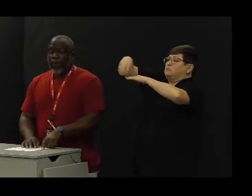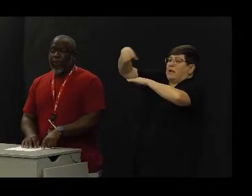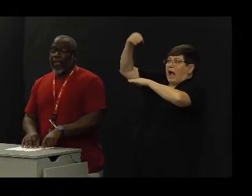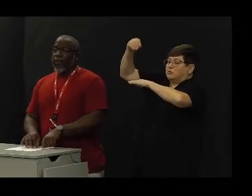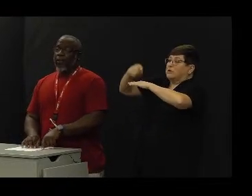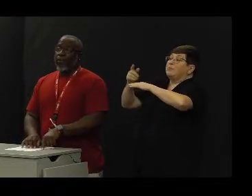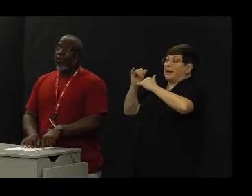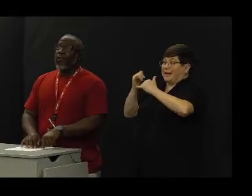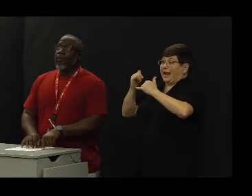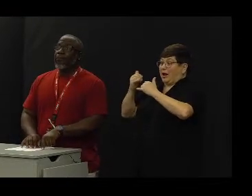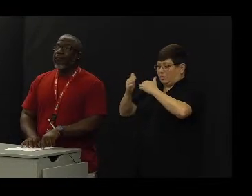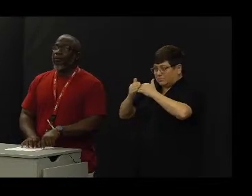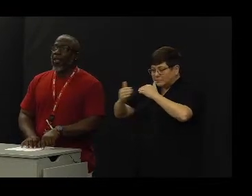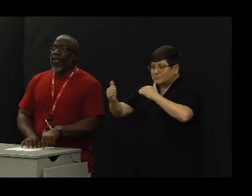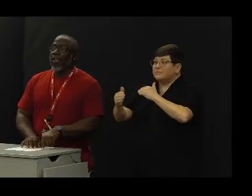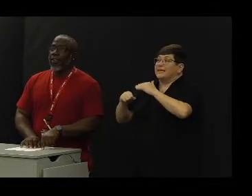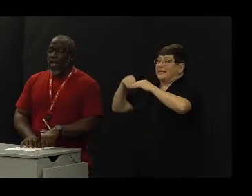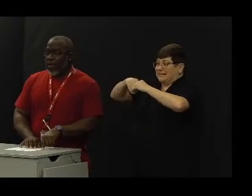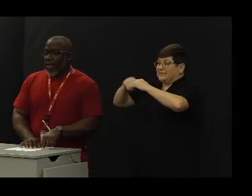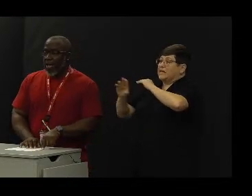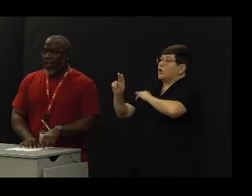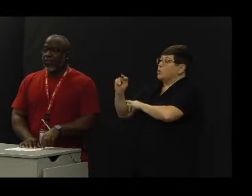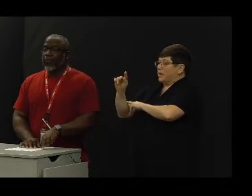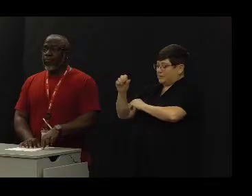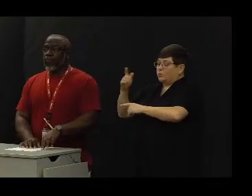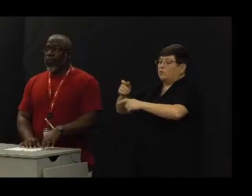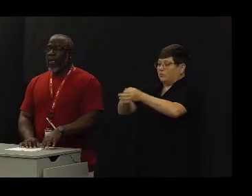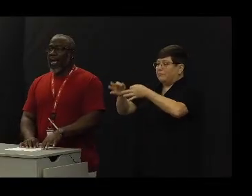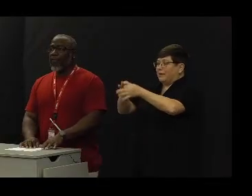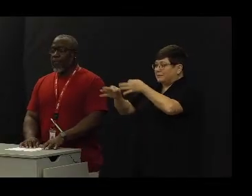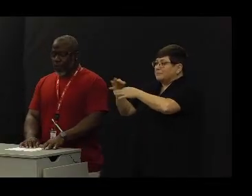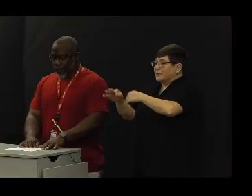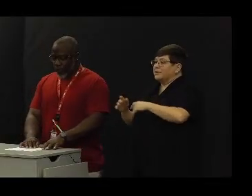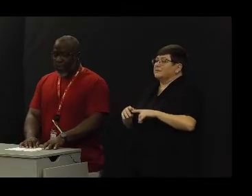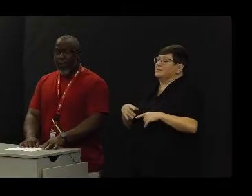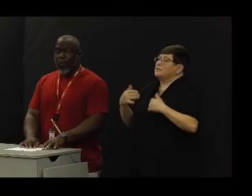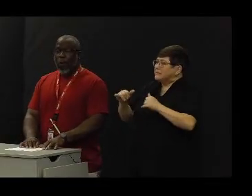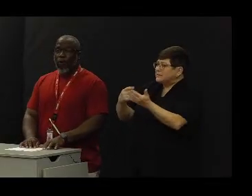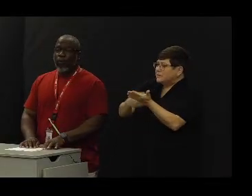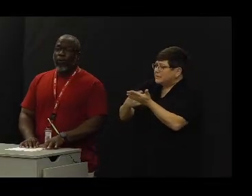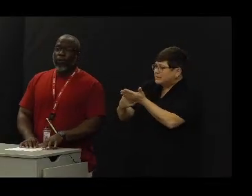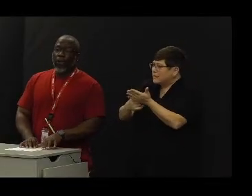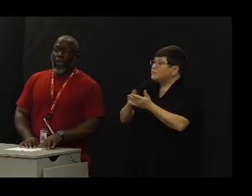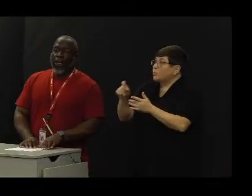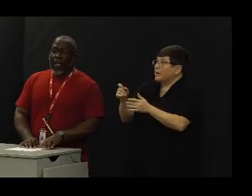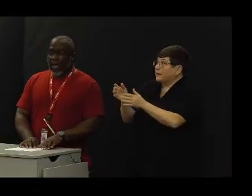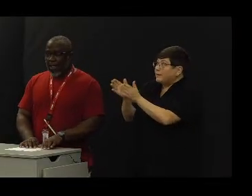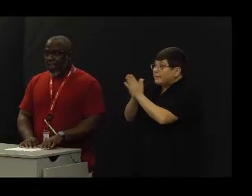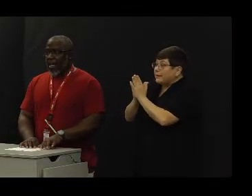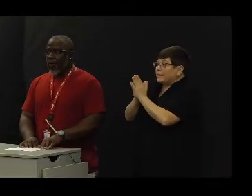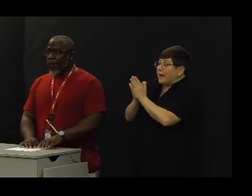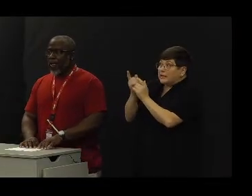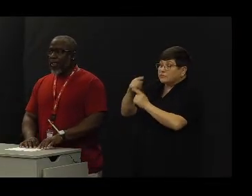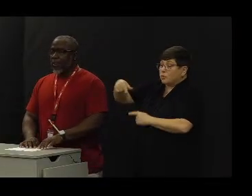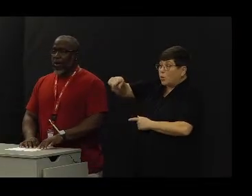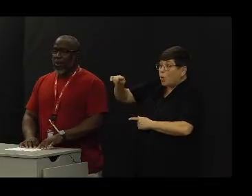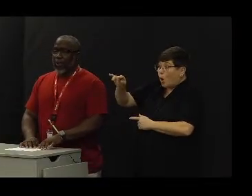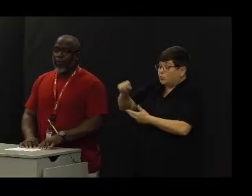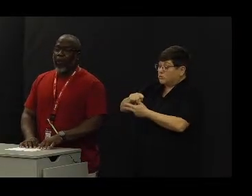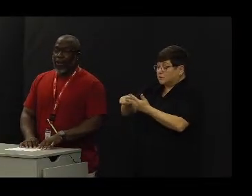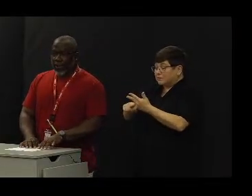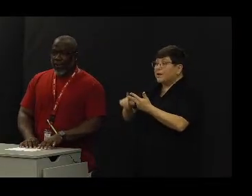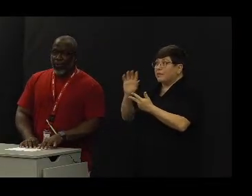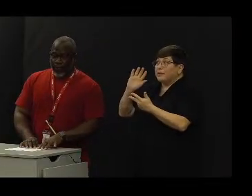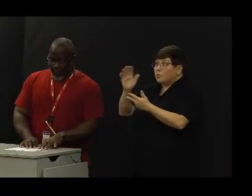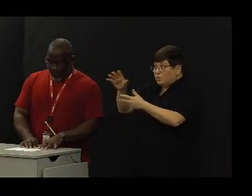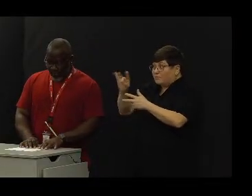We're still talking about it. We have to get some quotes, and then that will be started